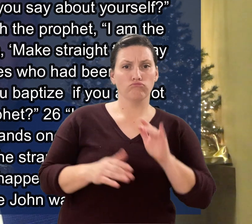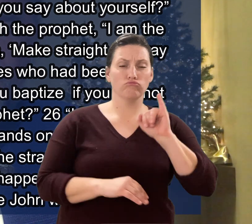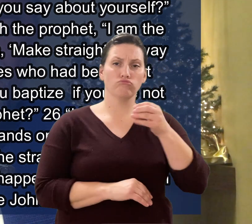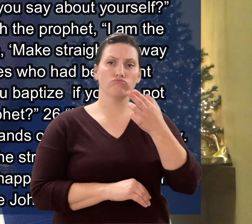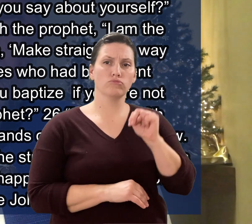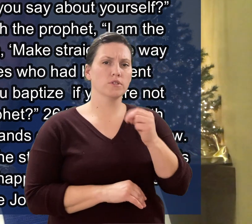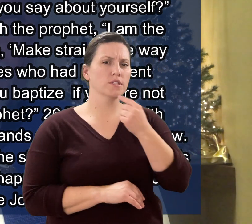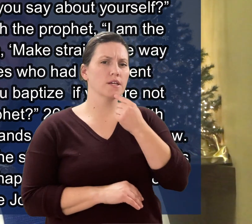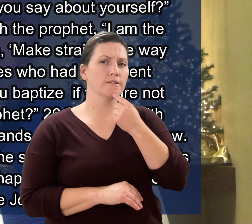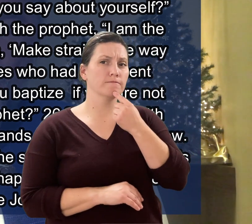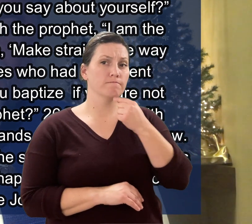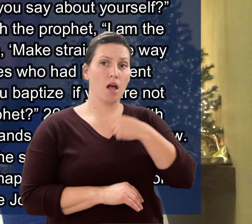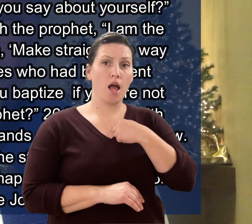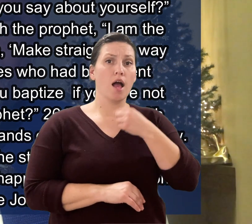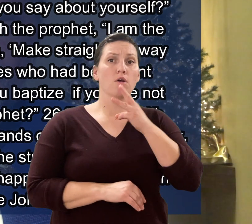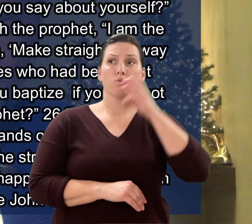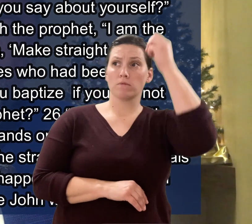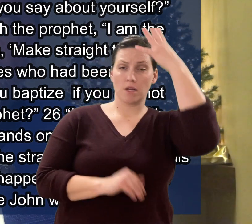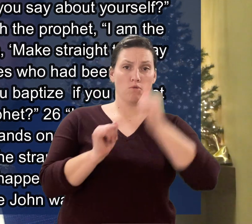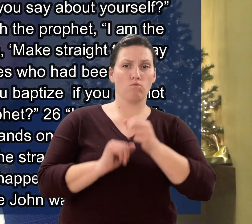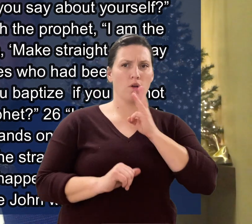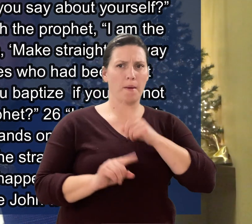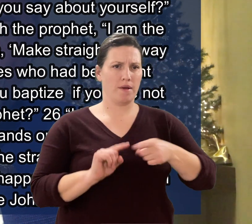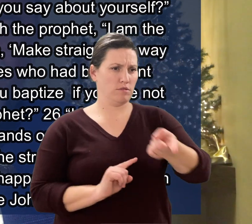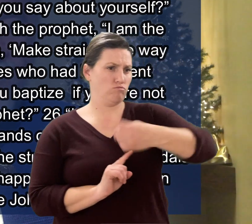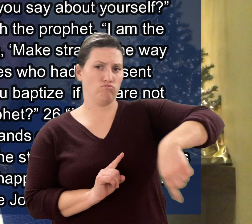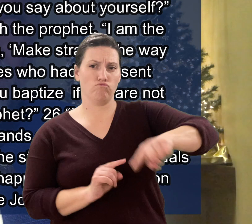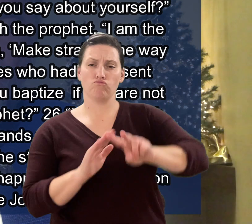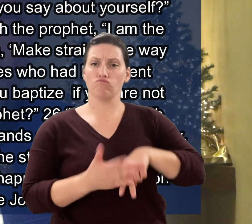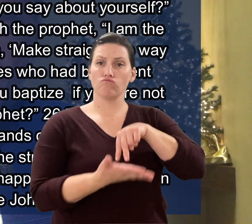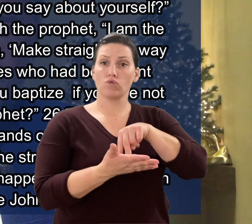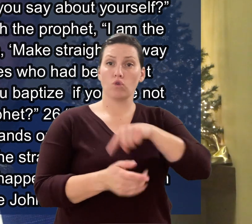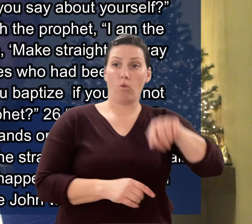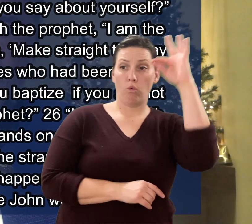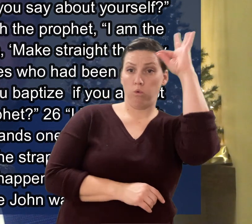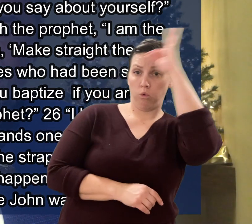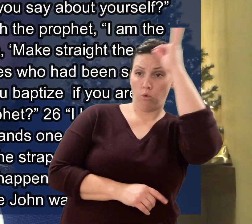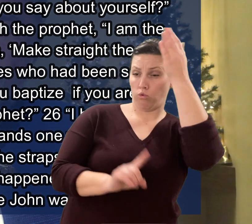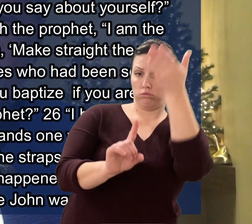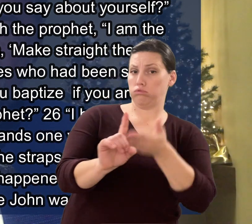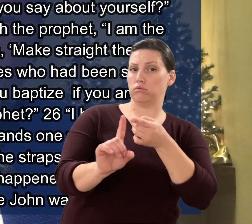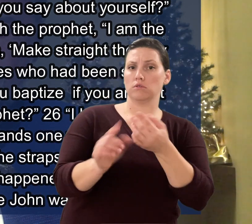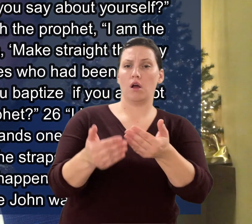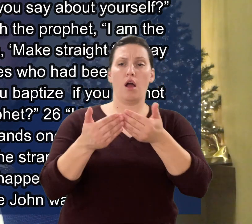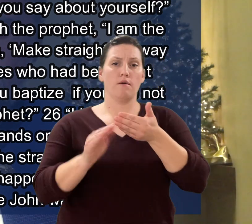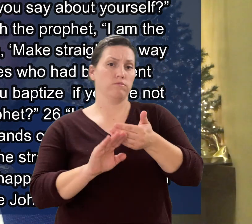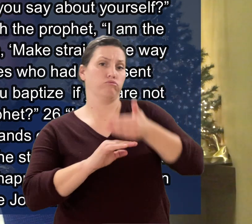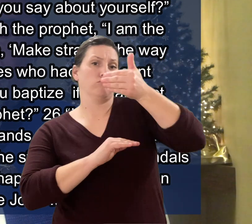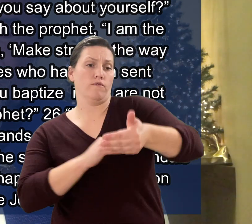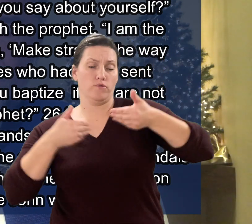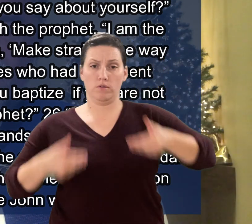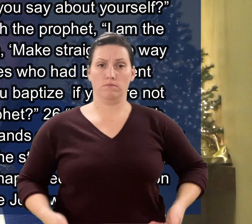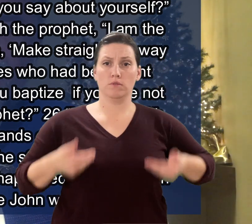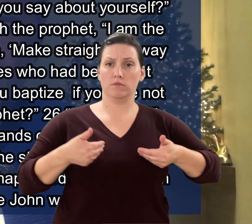John replied, "I baptize with water, but among you stands one you do not know. He is the one who comes after me,